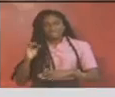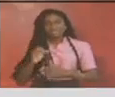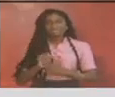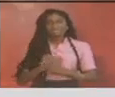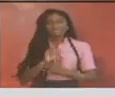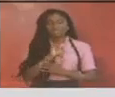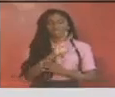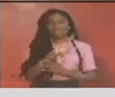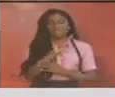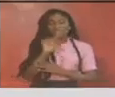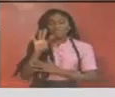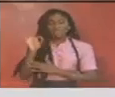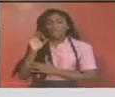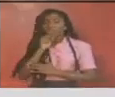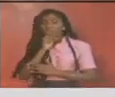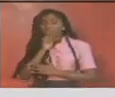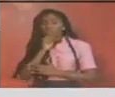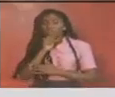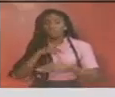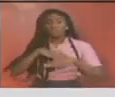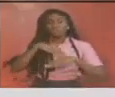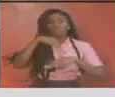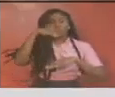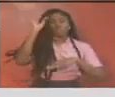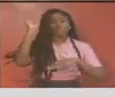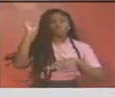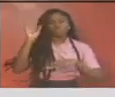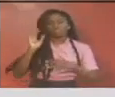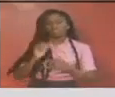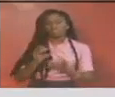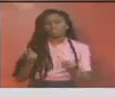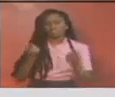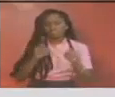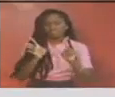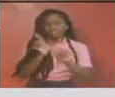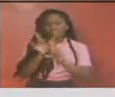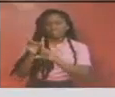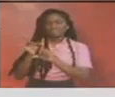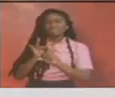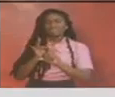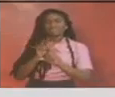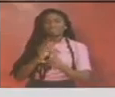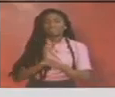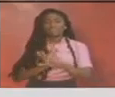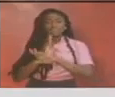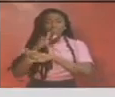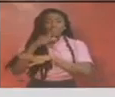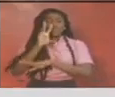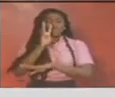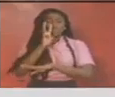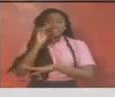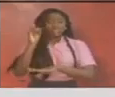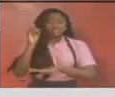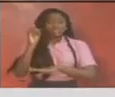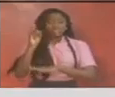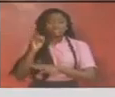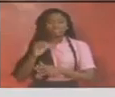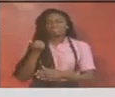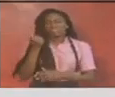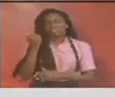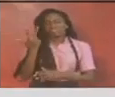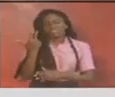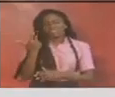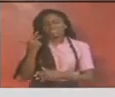for 55.1%, 50 to 59, 13.7%, and those 60 plus account for